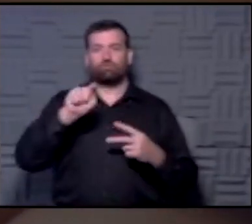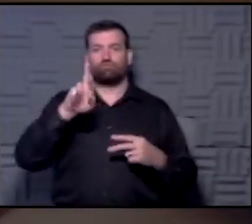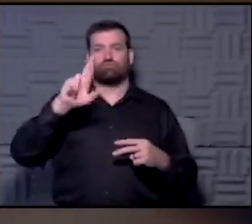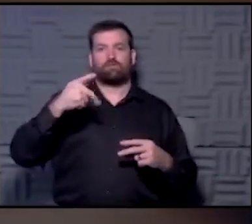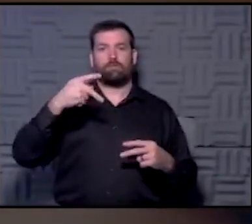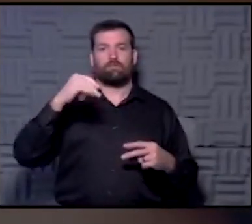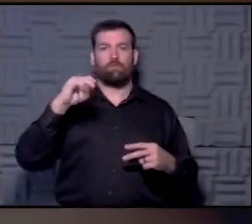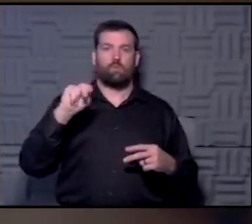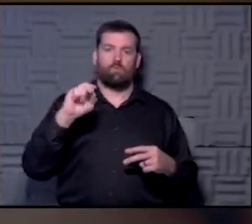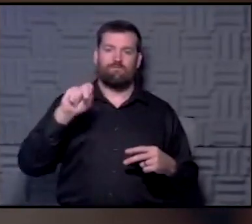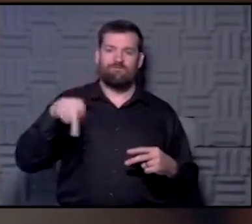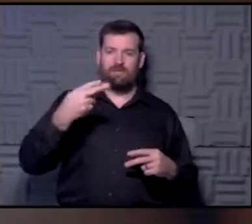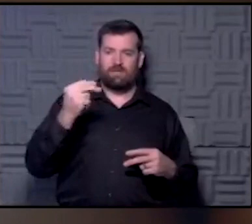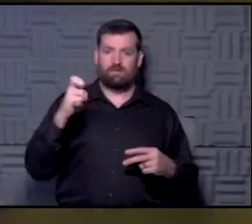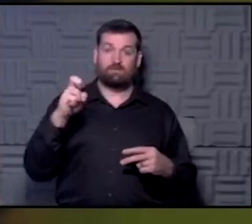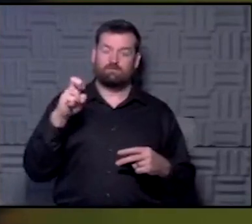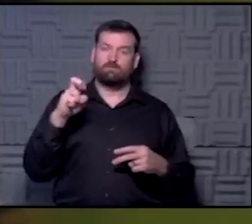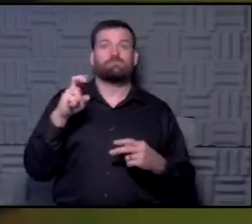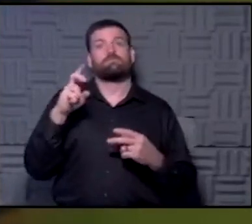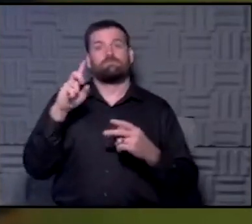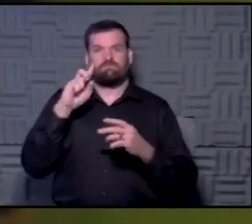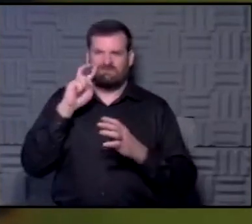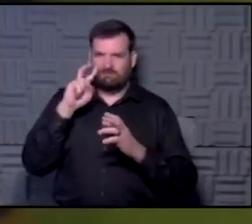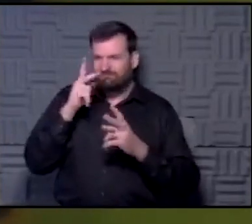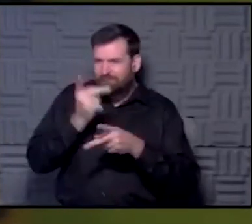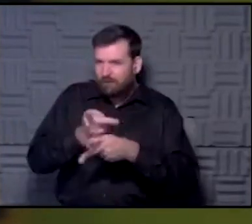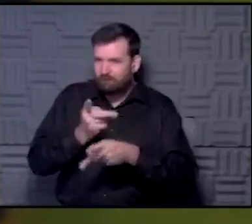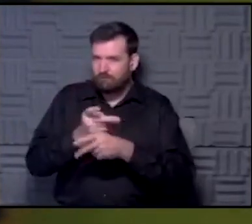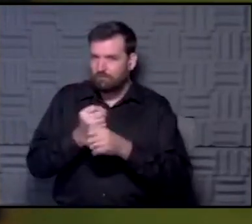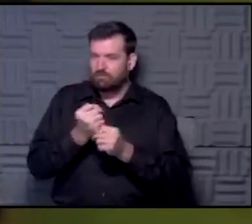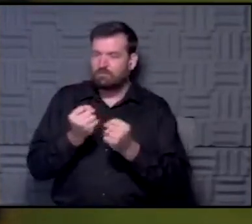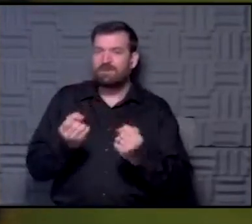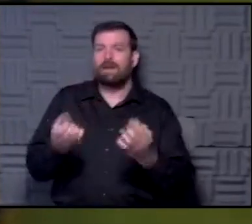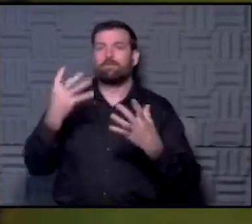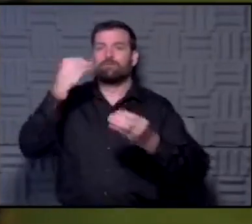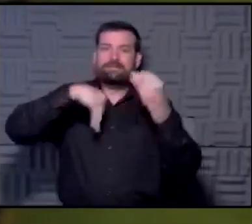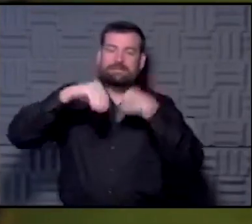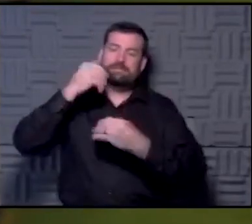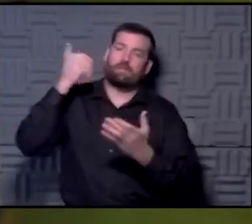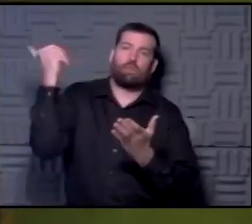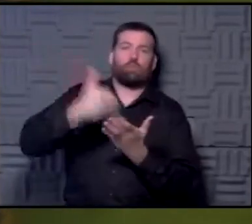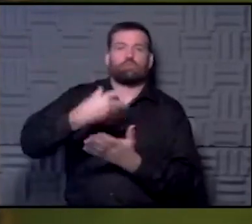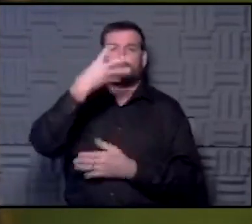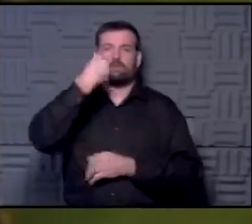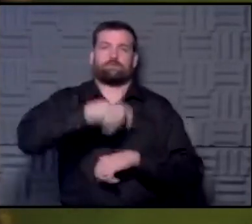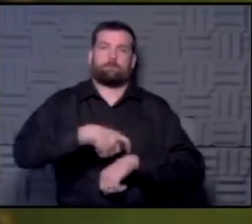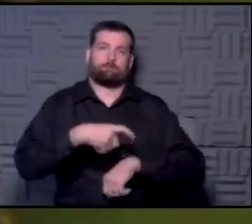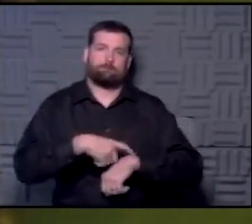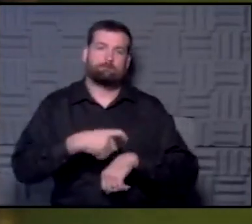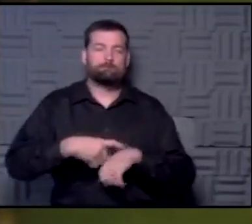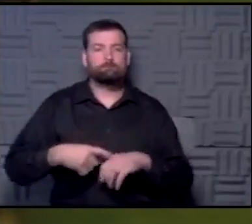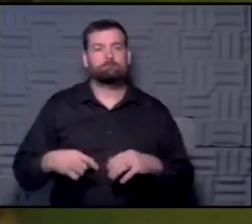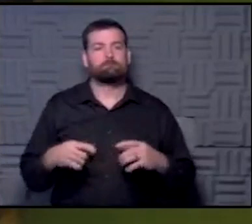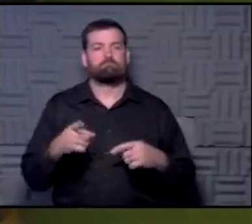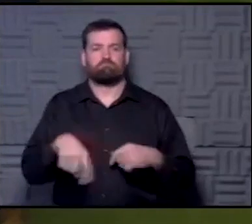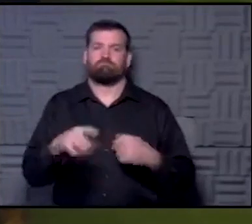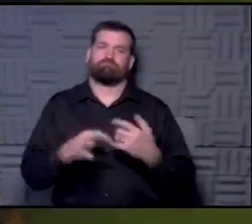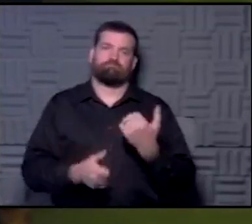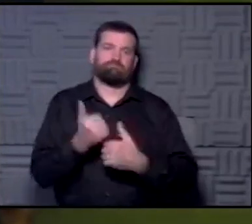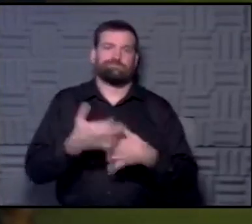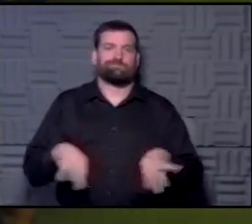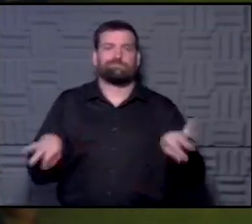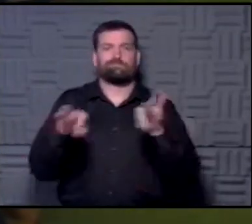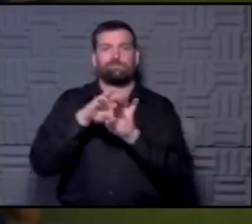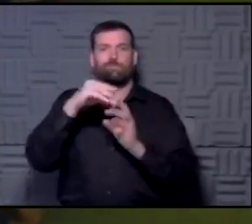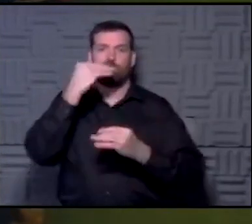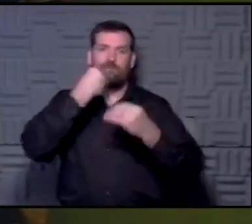we got to be careful of how close we eat to bedtime, too. But yes, those are sort of the higher, some of the key foods that